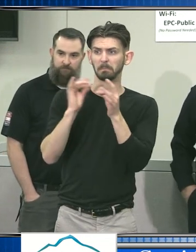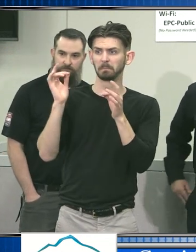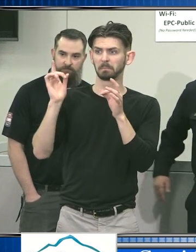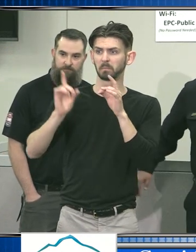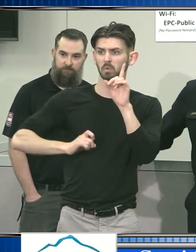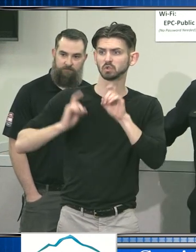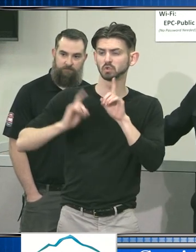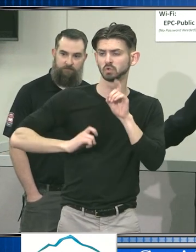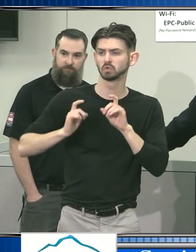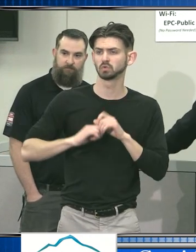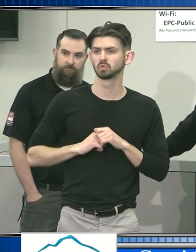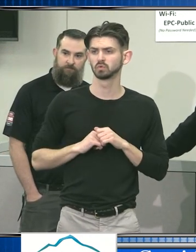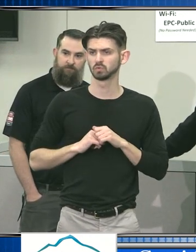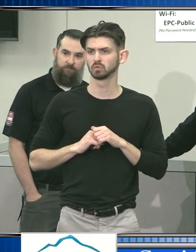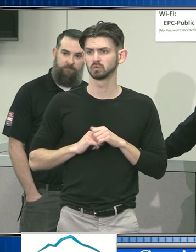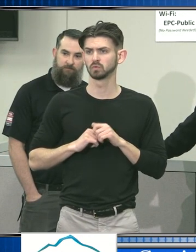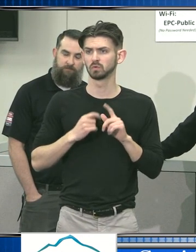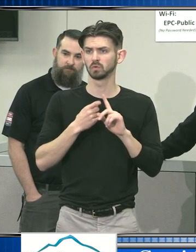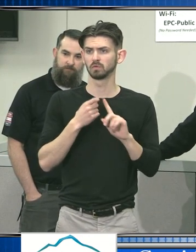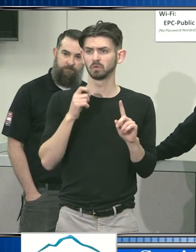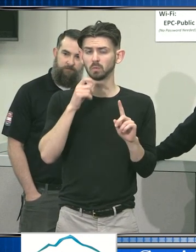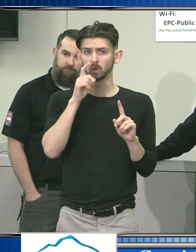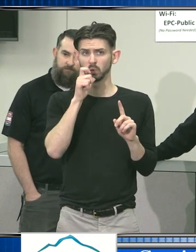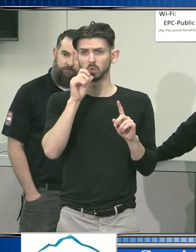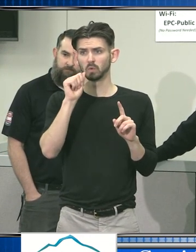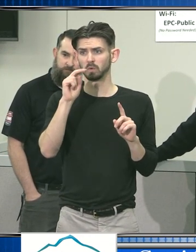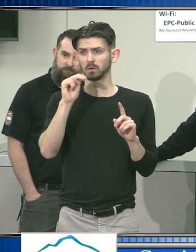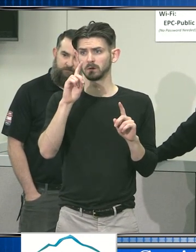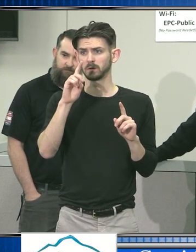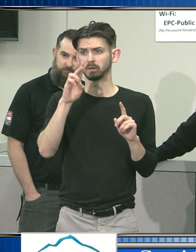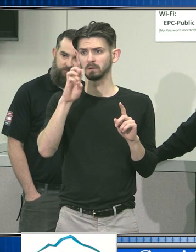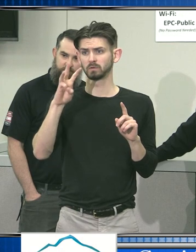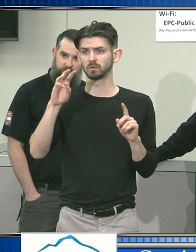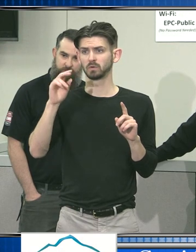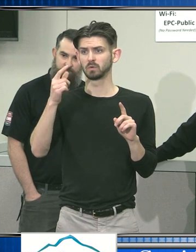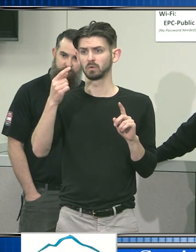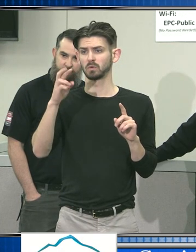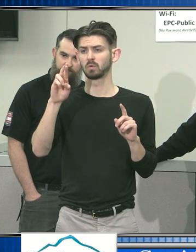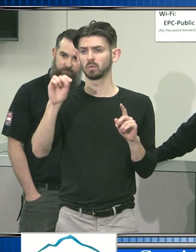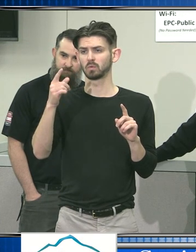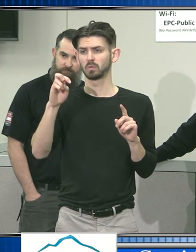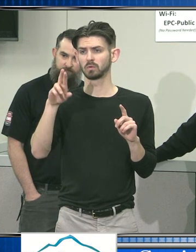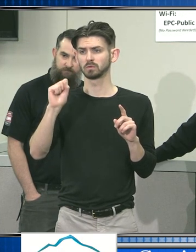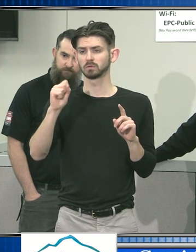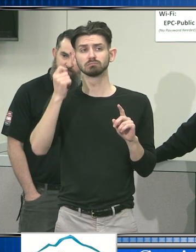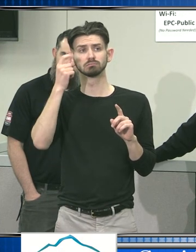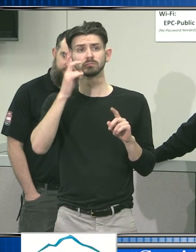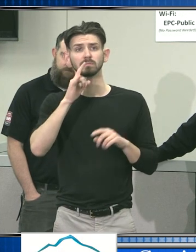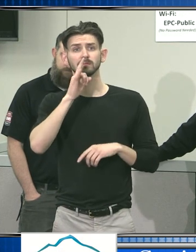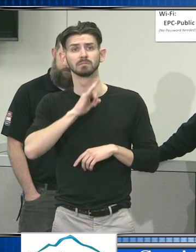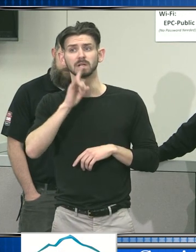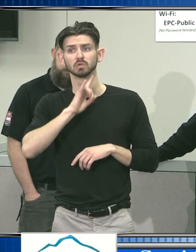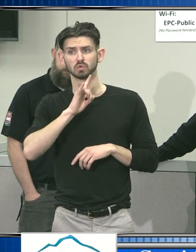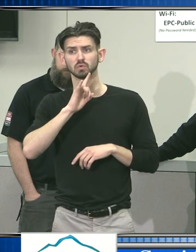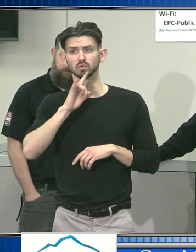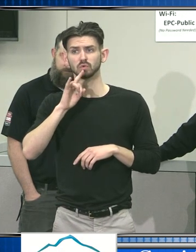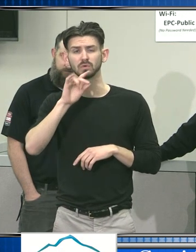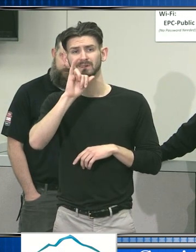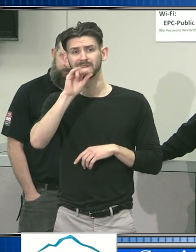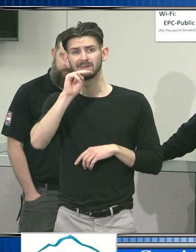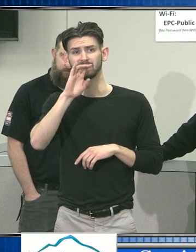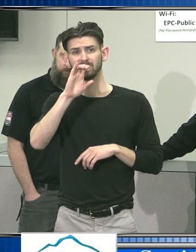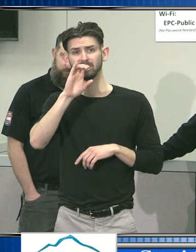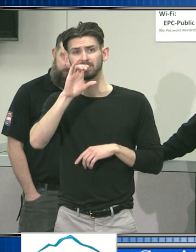One question here is from Andrew Rogers, it was a year ago, asking, with the Manitou Springs Incline closing, is it possible